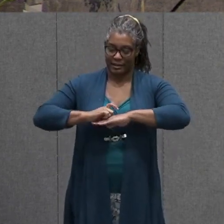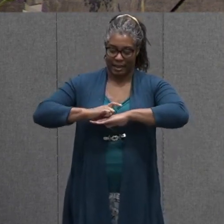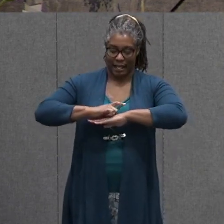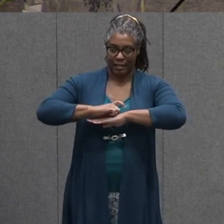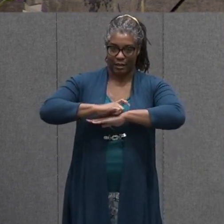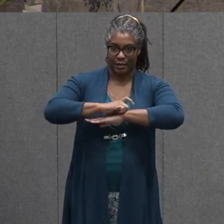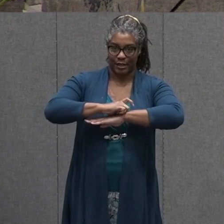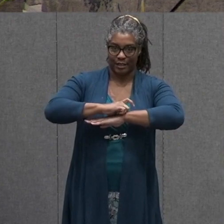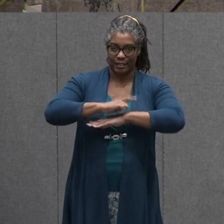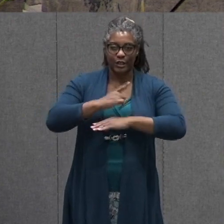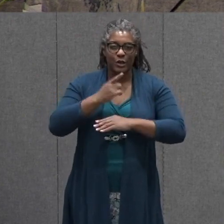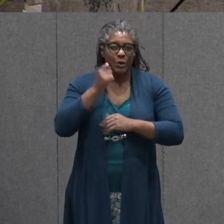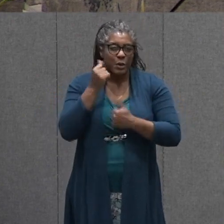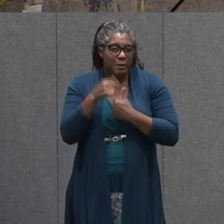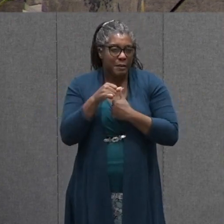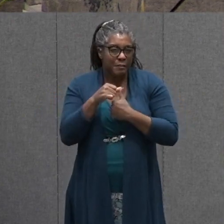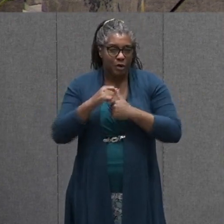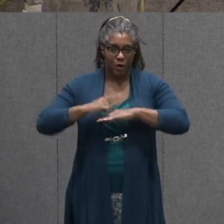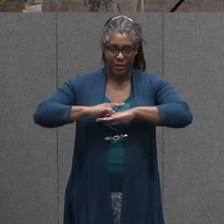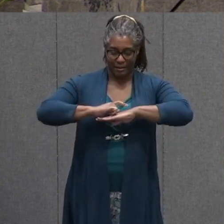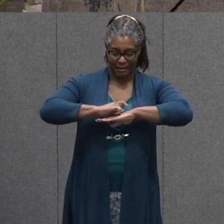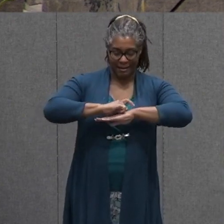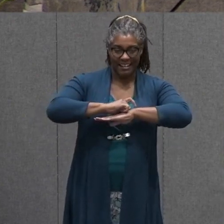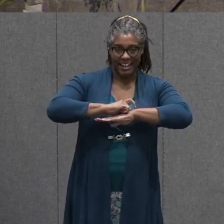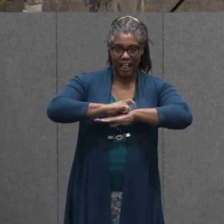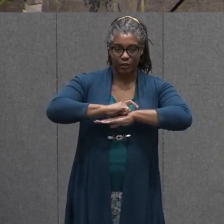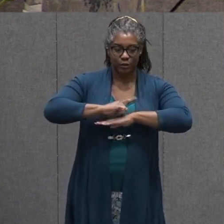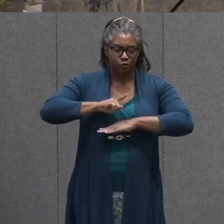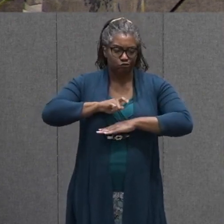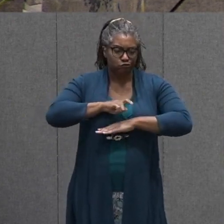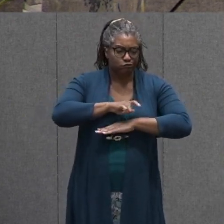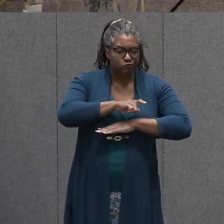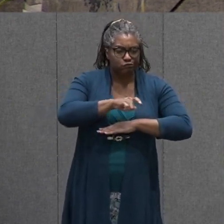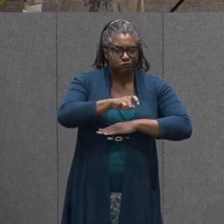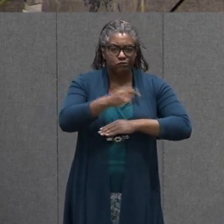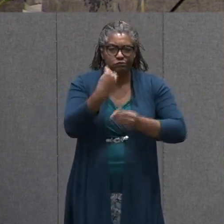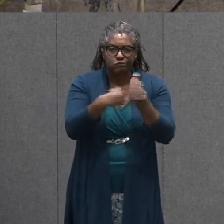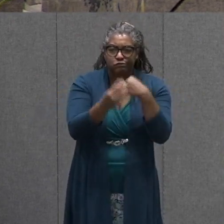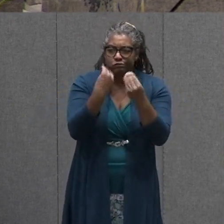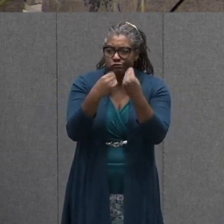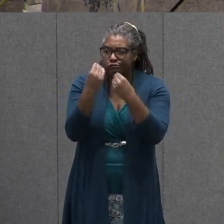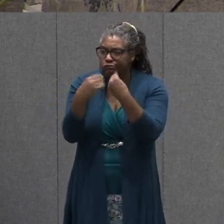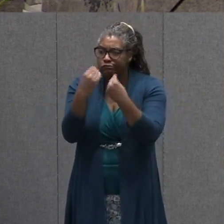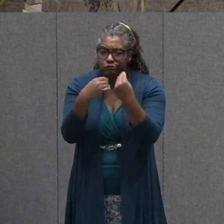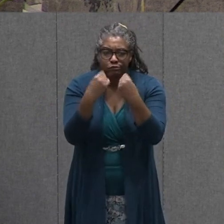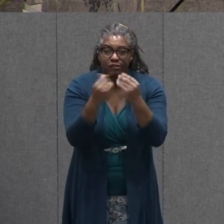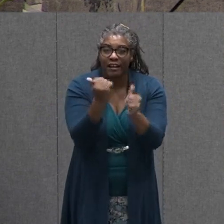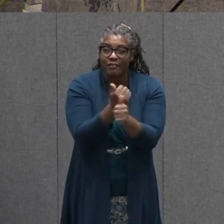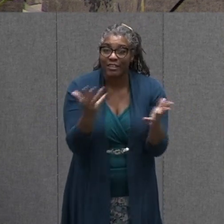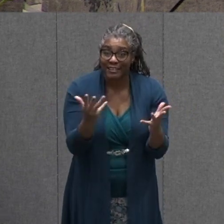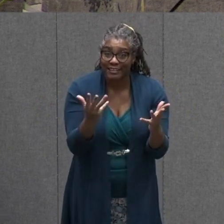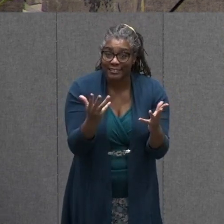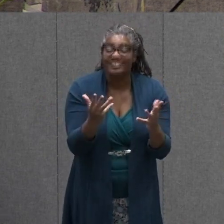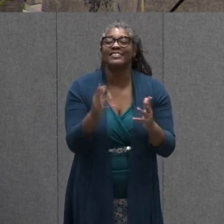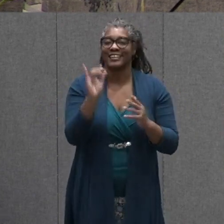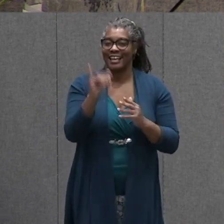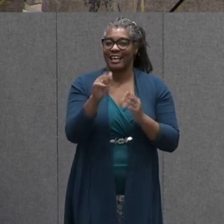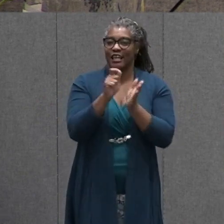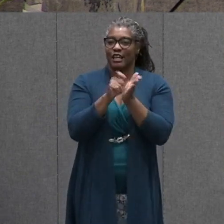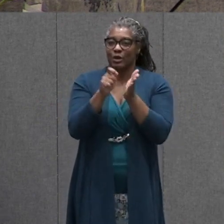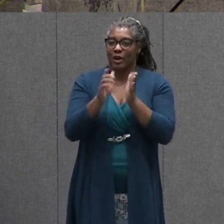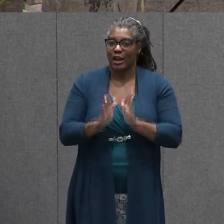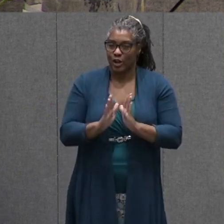really hard at looking for our multisyllabic words that are a little bit more challenging, and breaking them down into